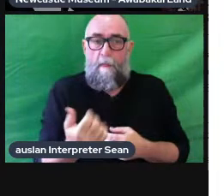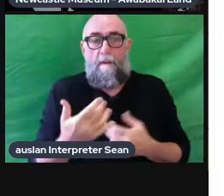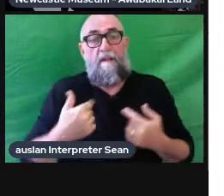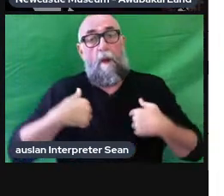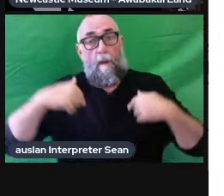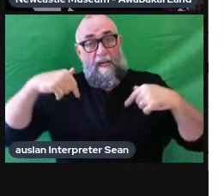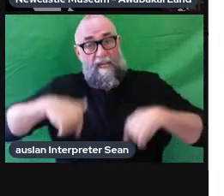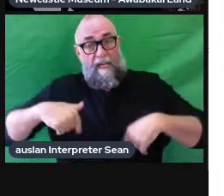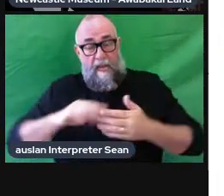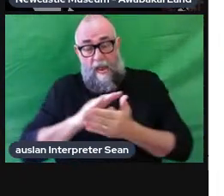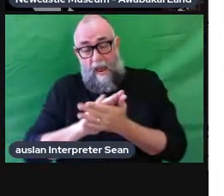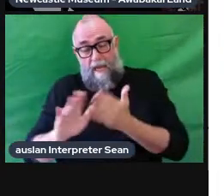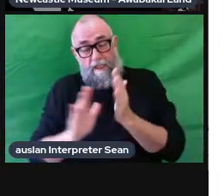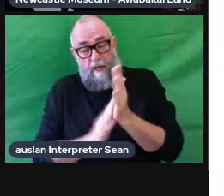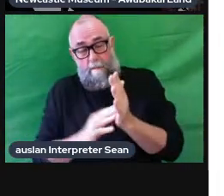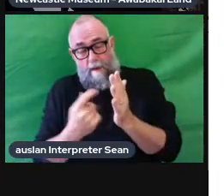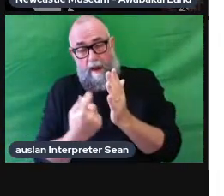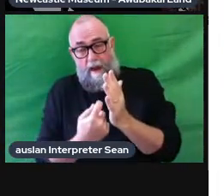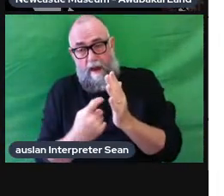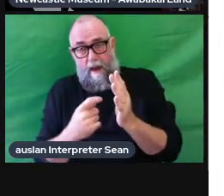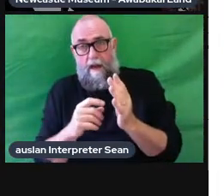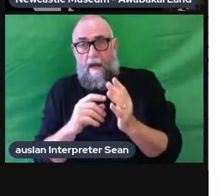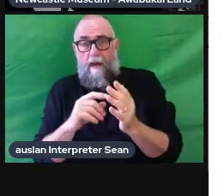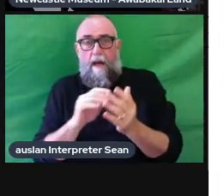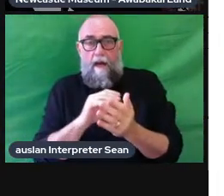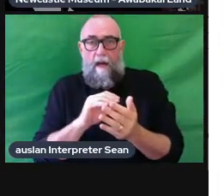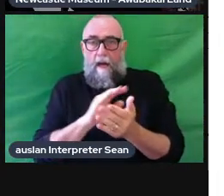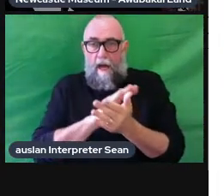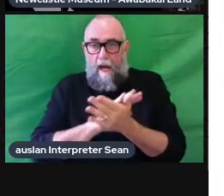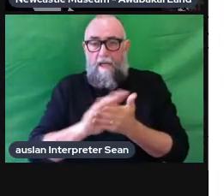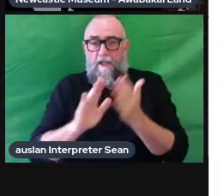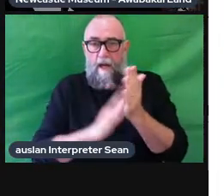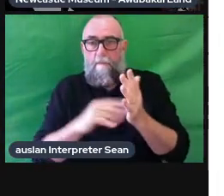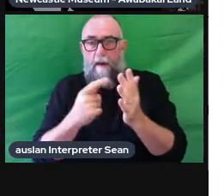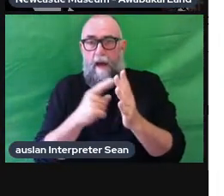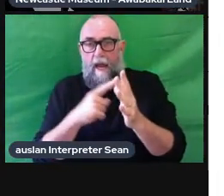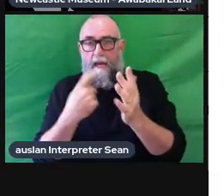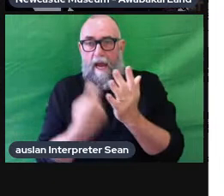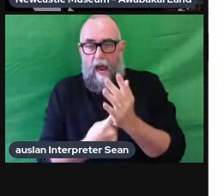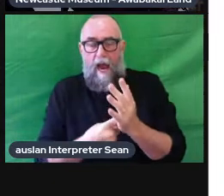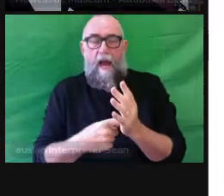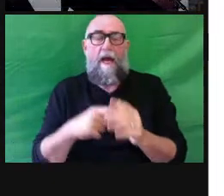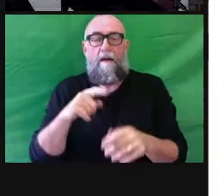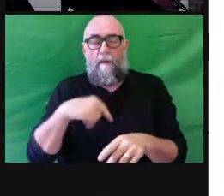work around CADASIL type strokes as well, to see how we can support people and